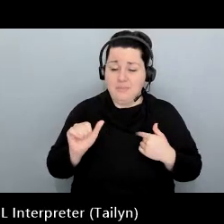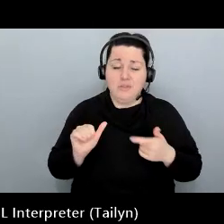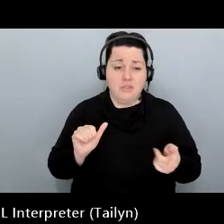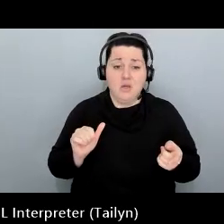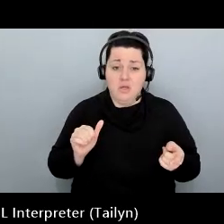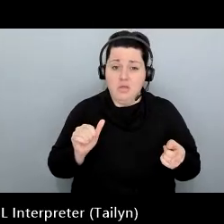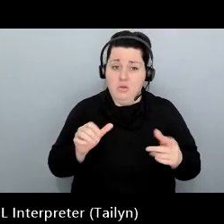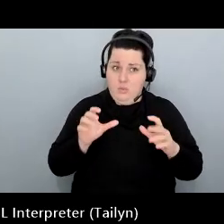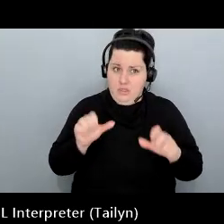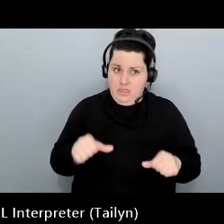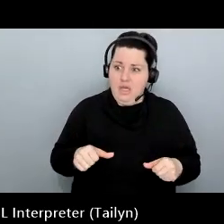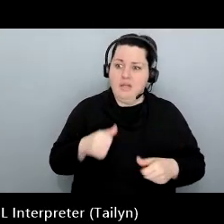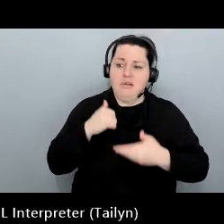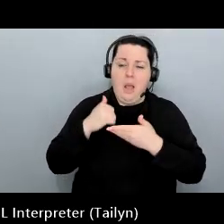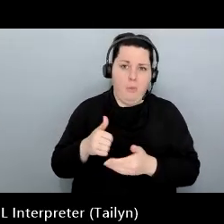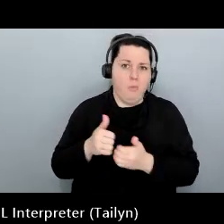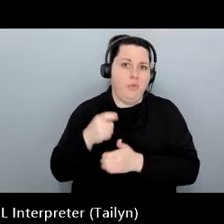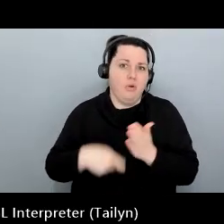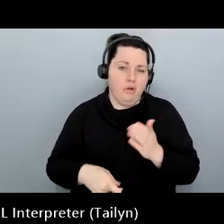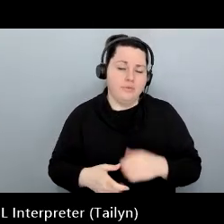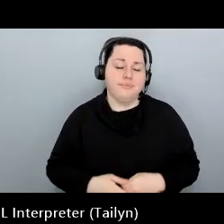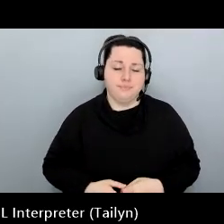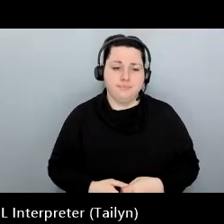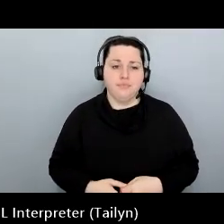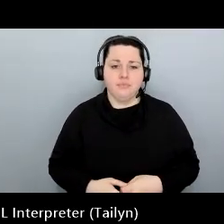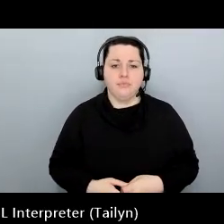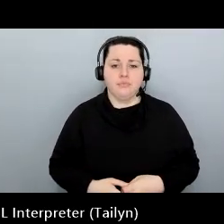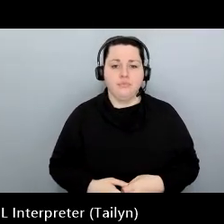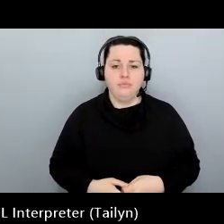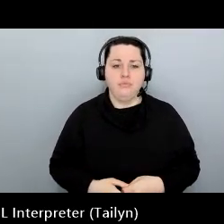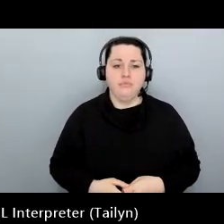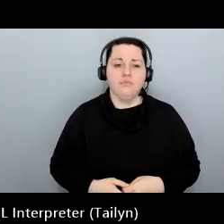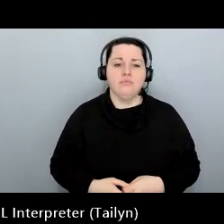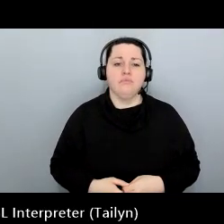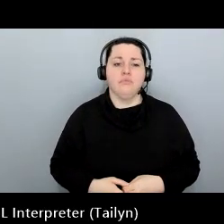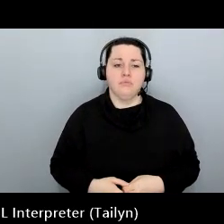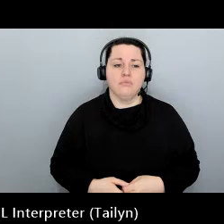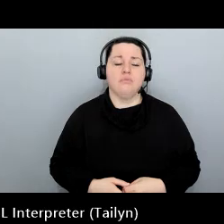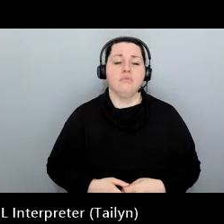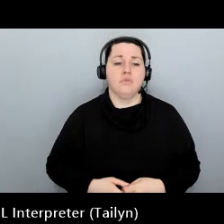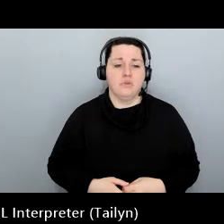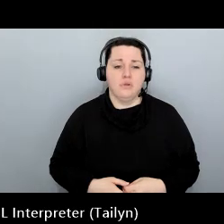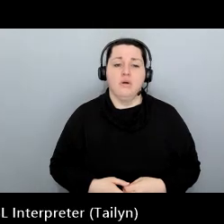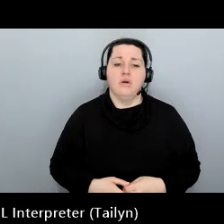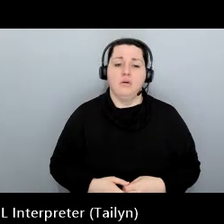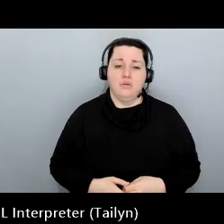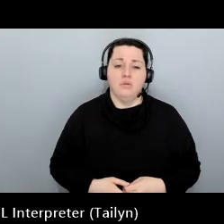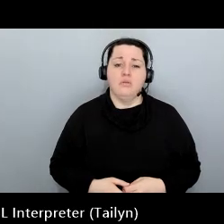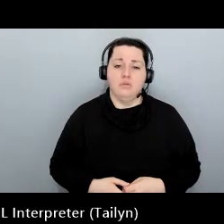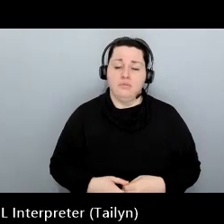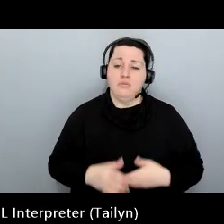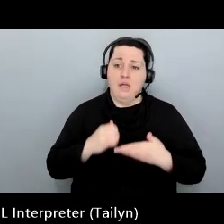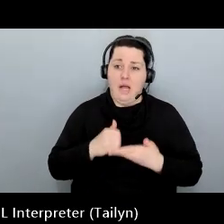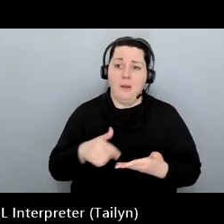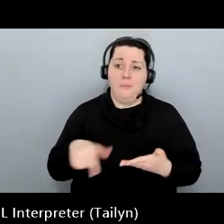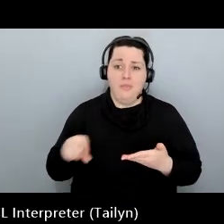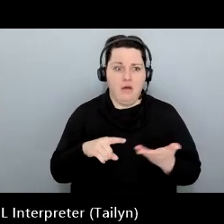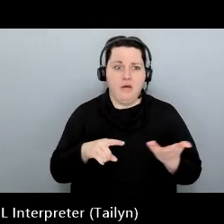help offset those costs. All right. So therefore, helping them overcome